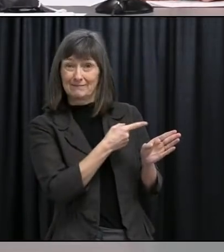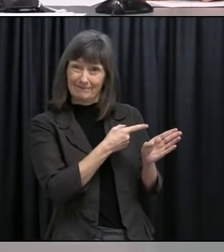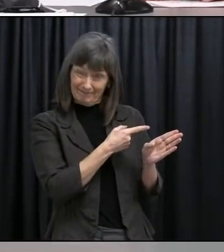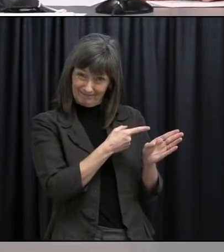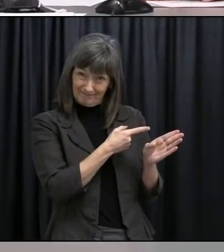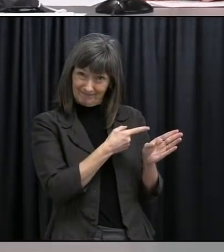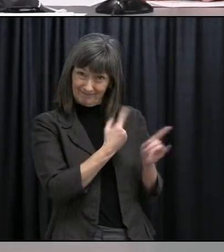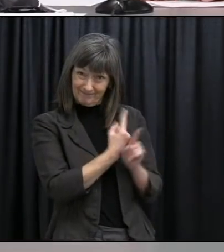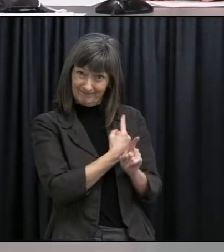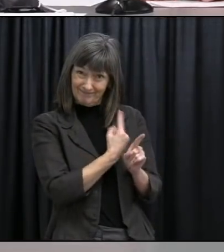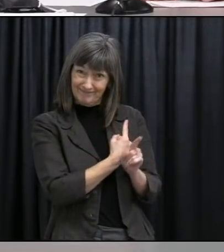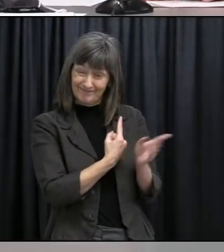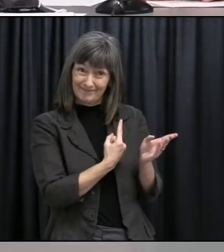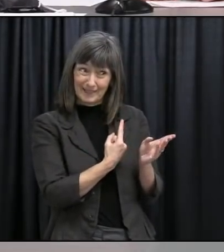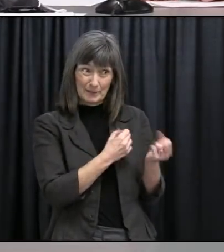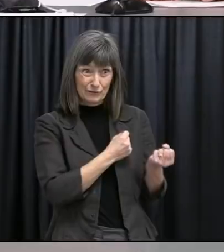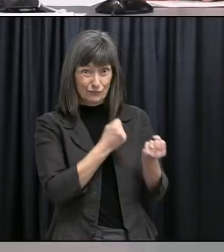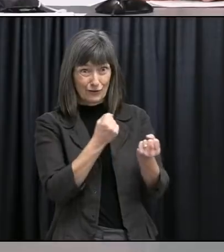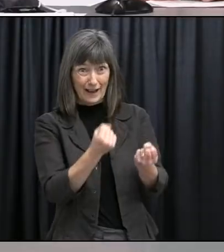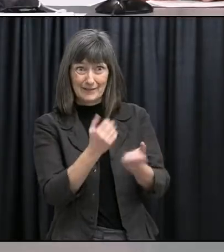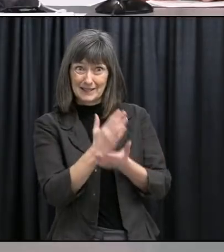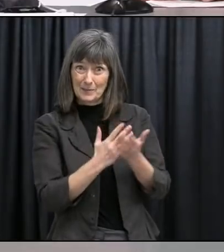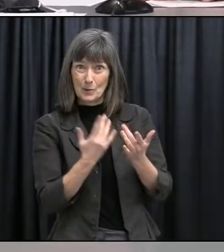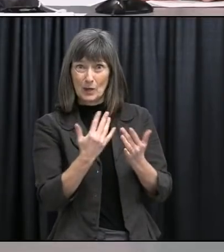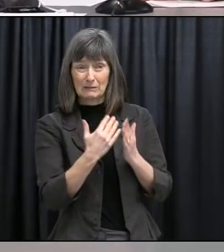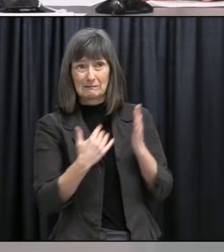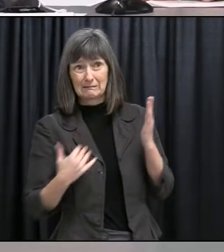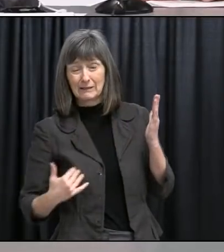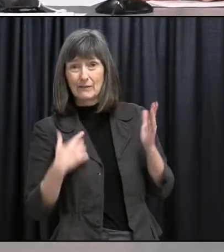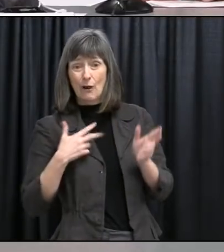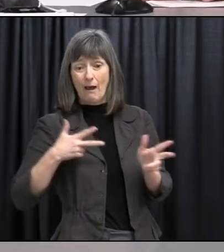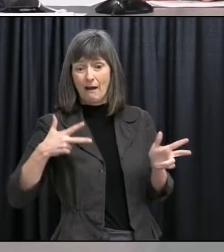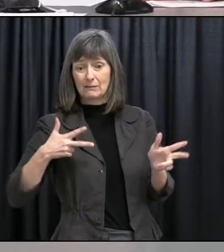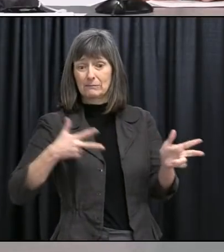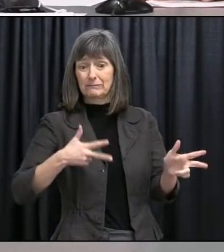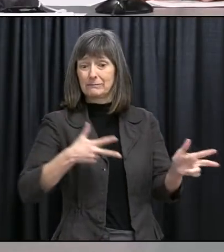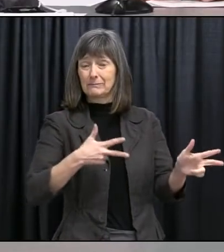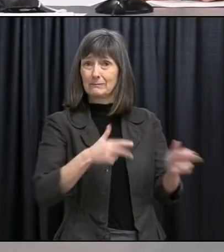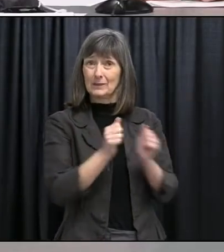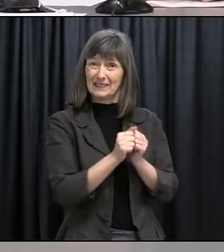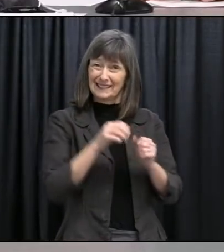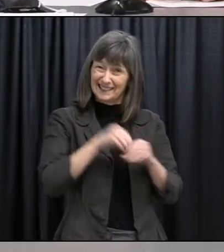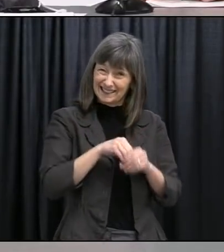we've seen could be an extended period of time with some of the waiting in lineup to get tested?